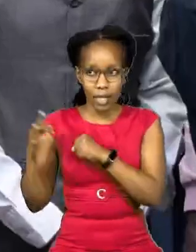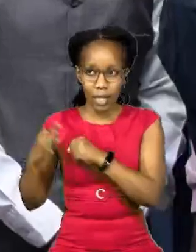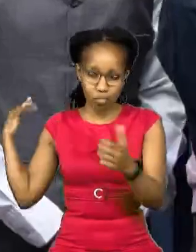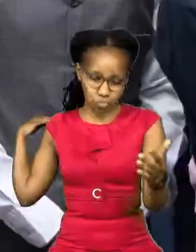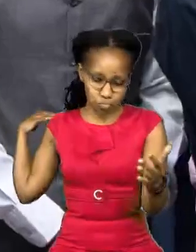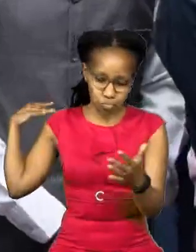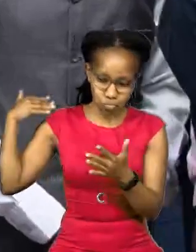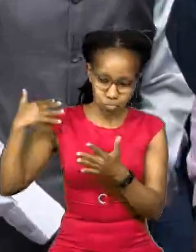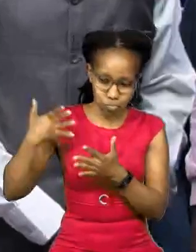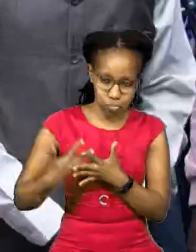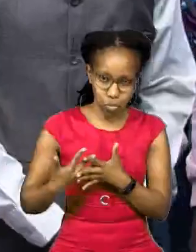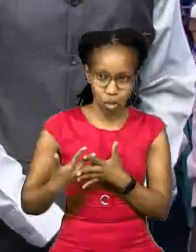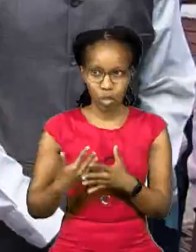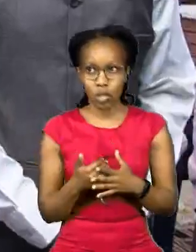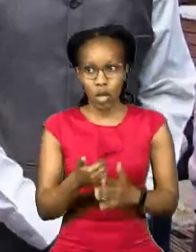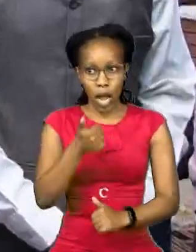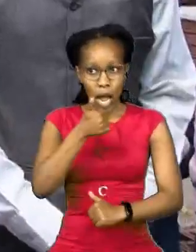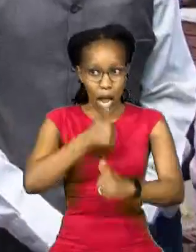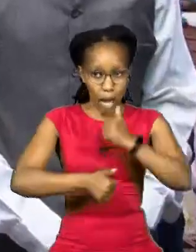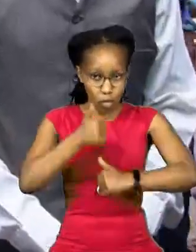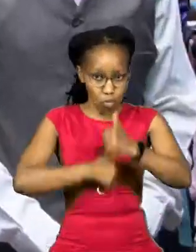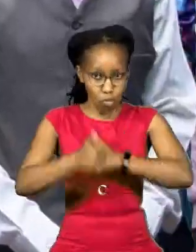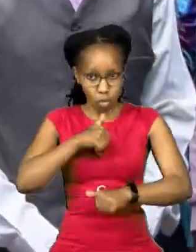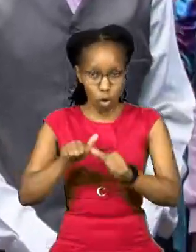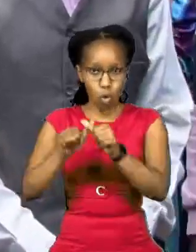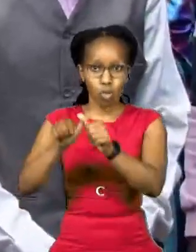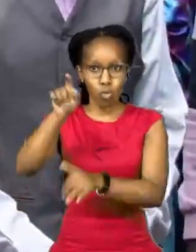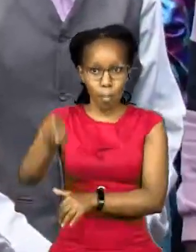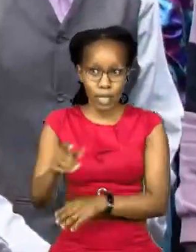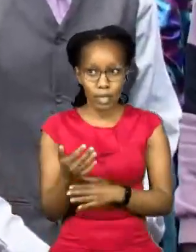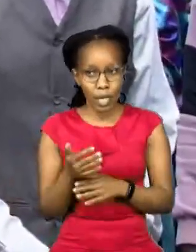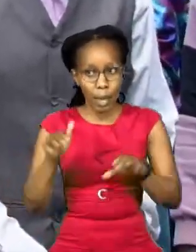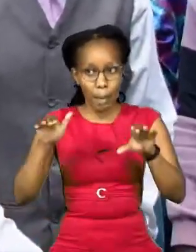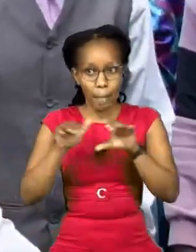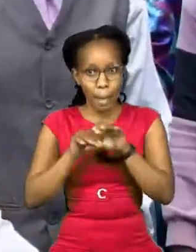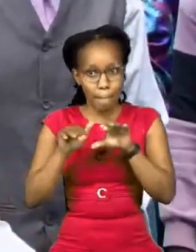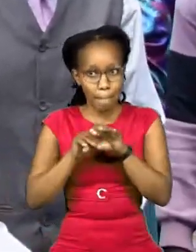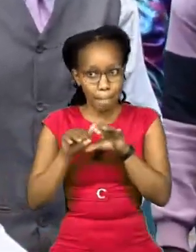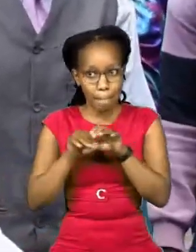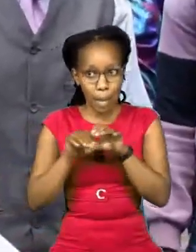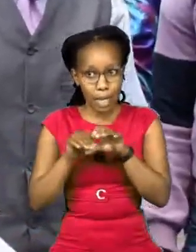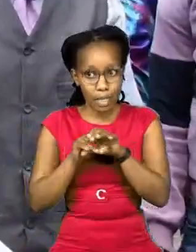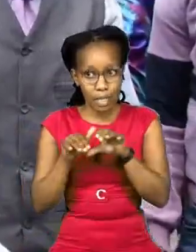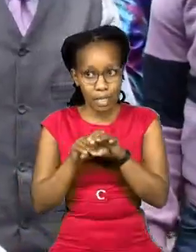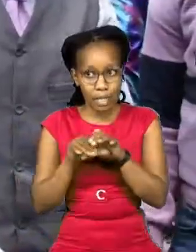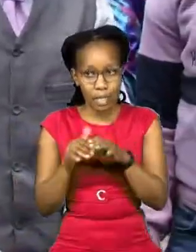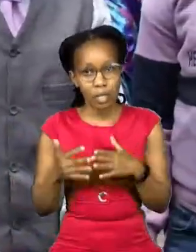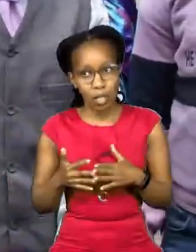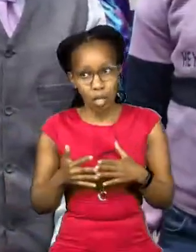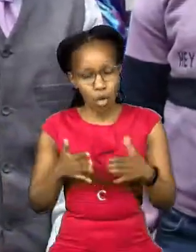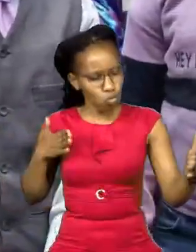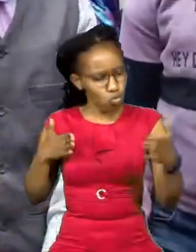This industrial action must continue. Yes. Members, stop and paralyze